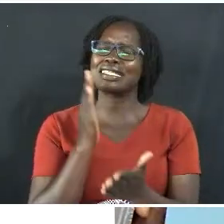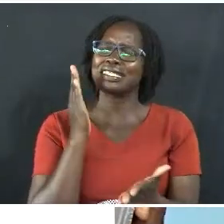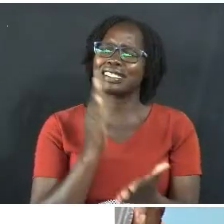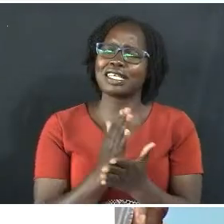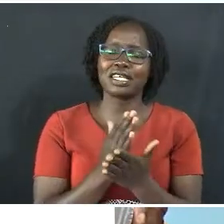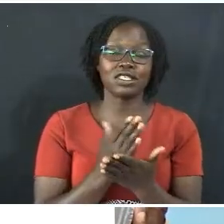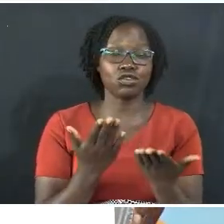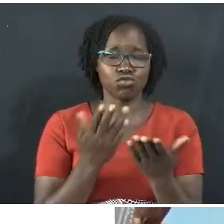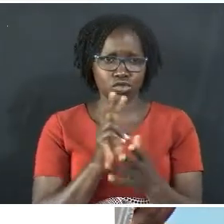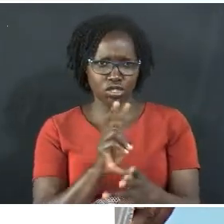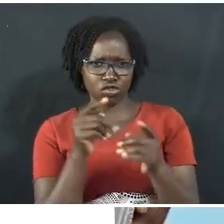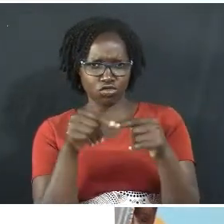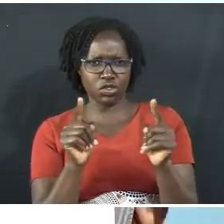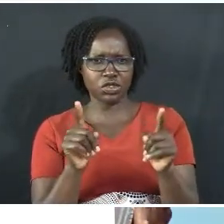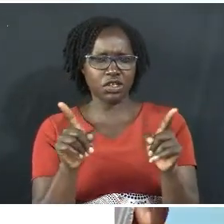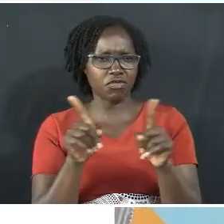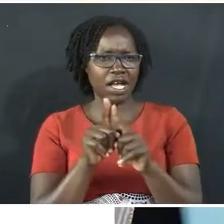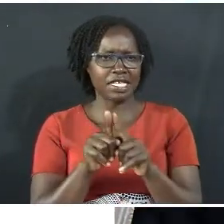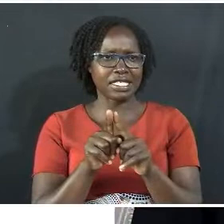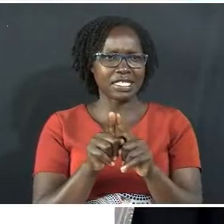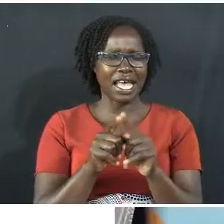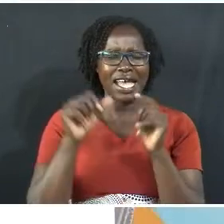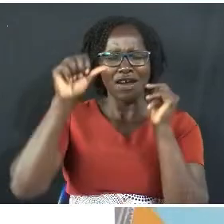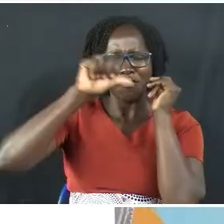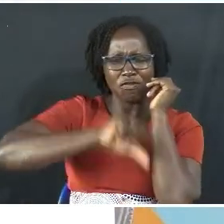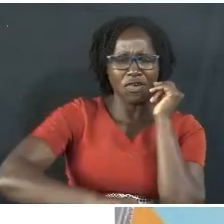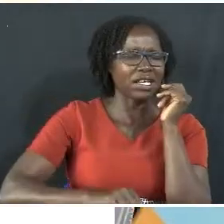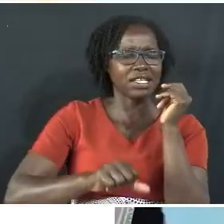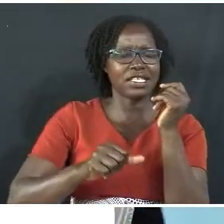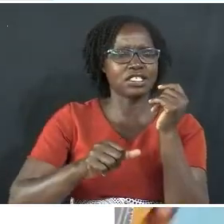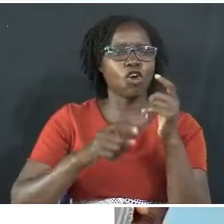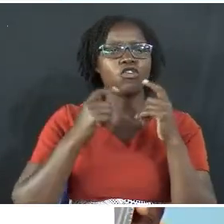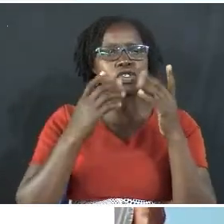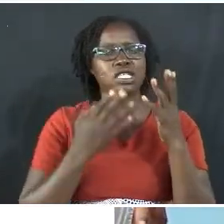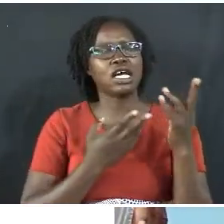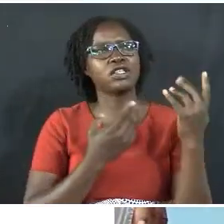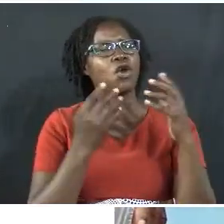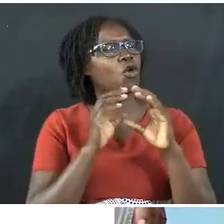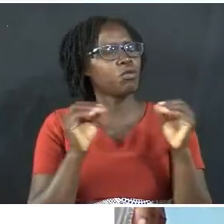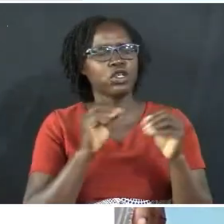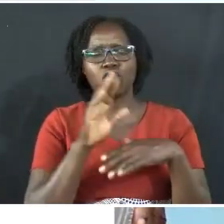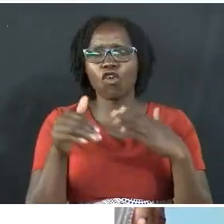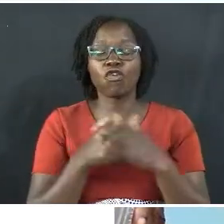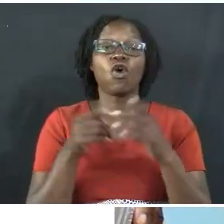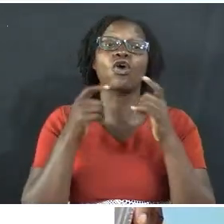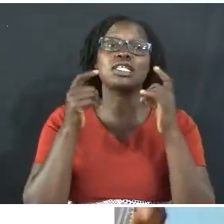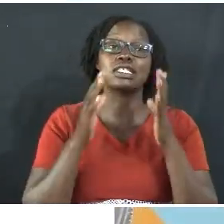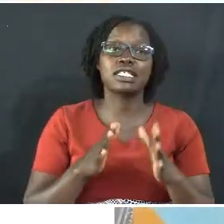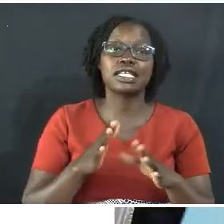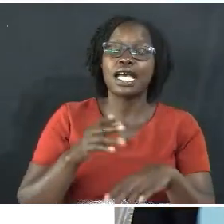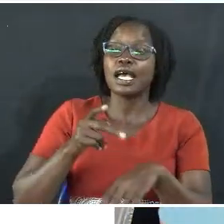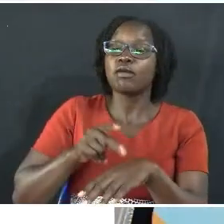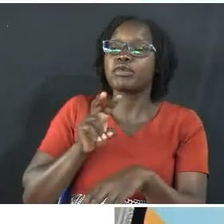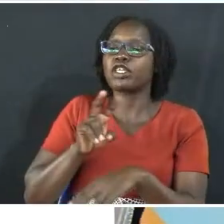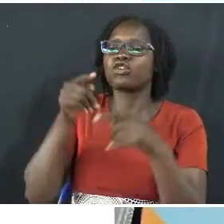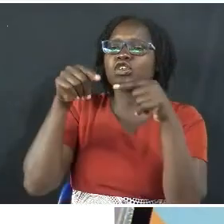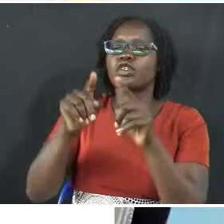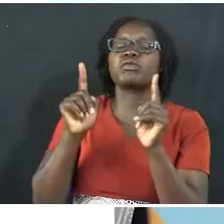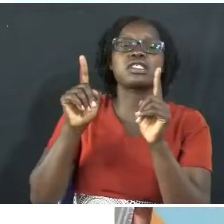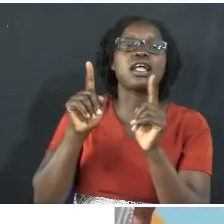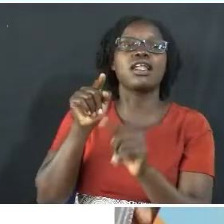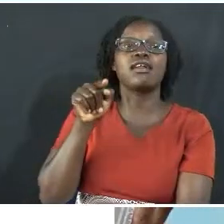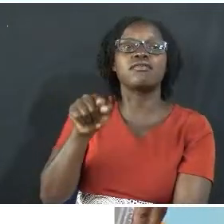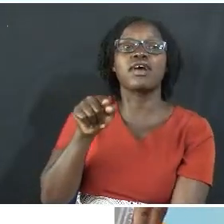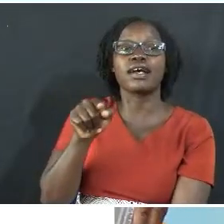see yourself as the vilest, the hopeless of all sinners, Peter saw himself